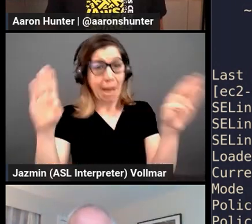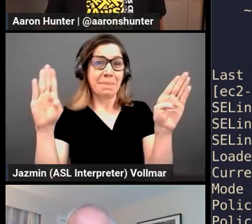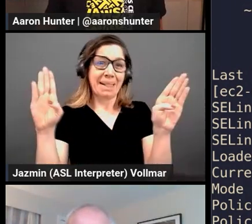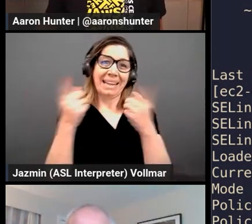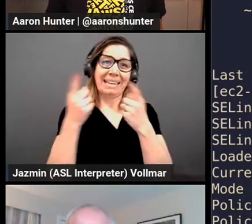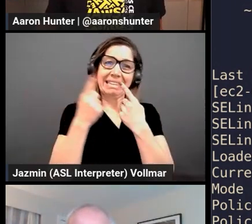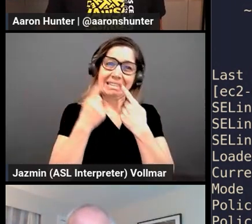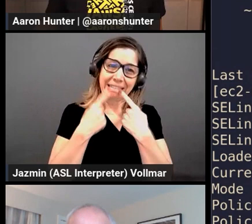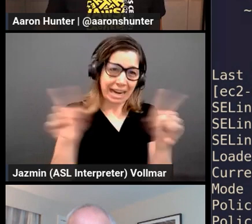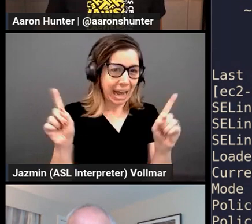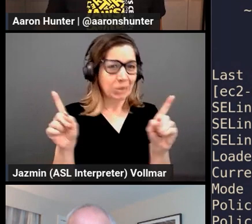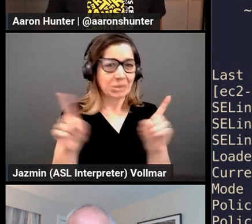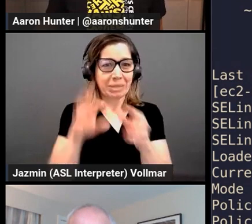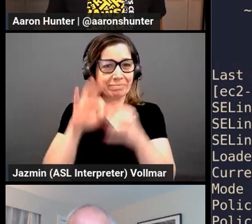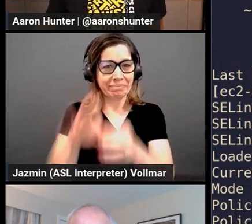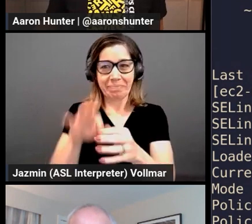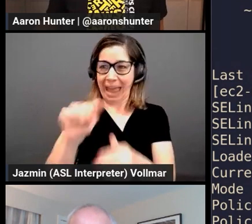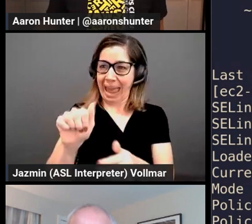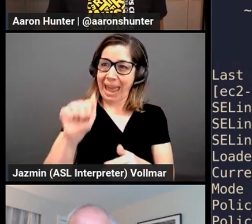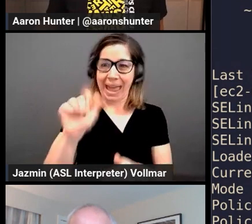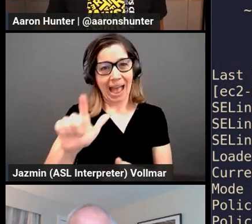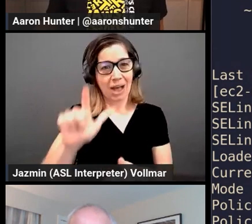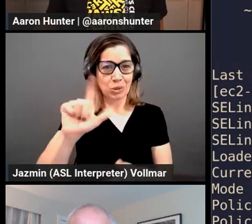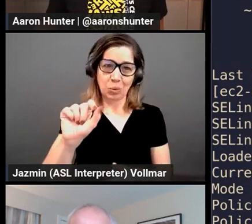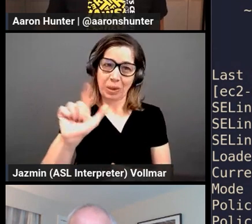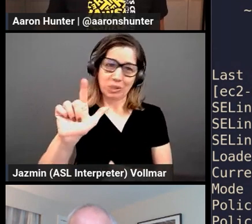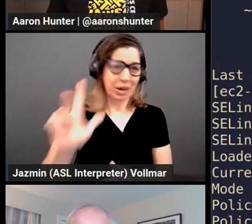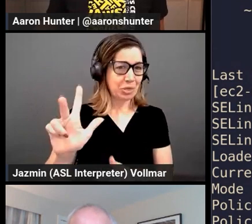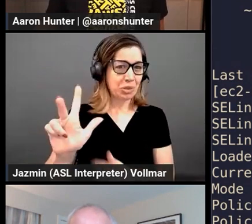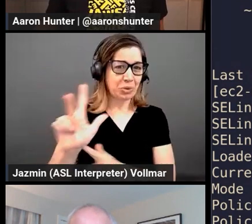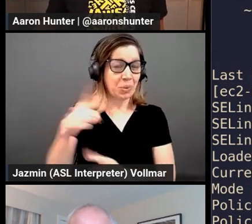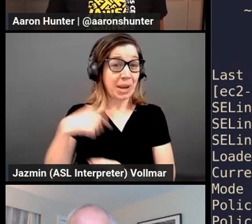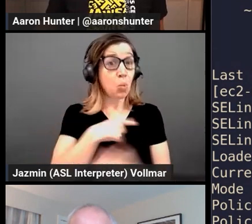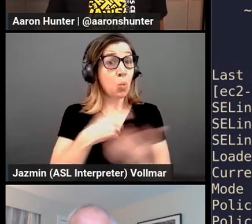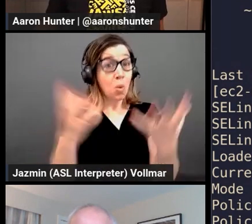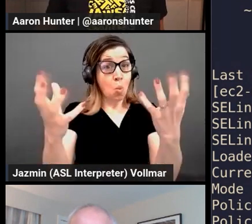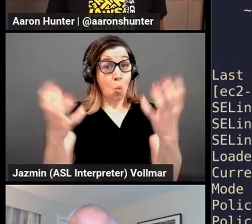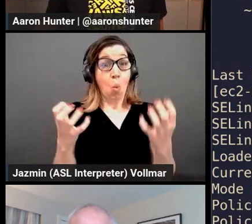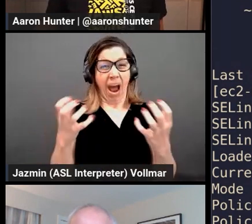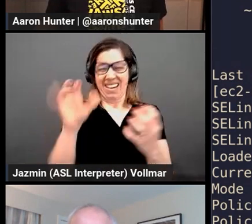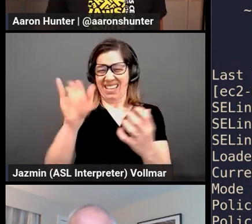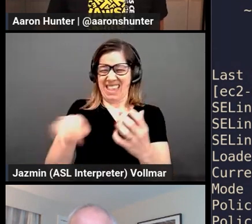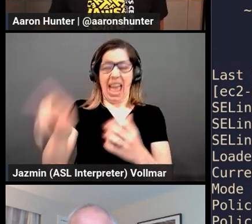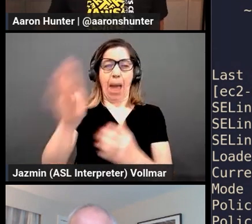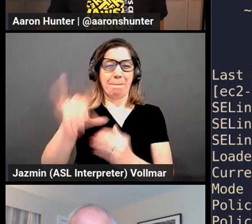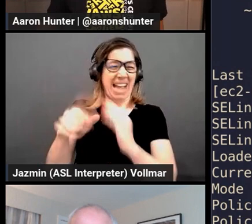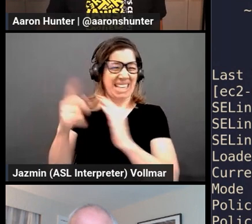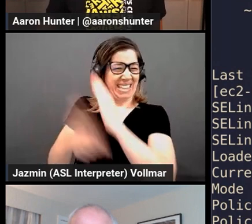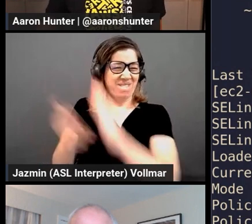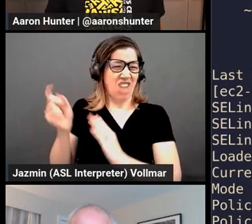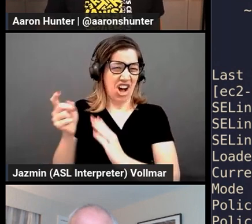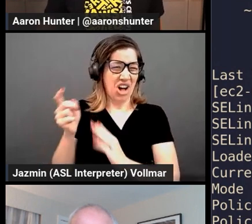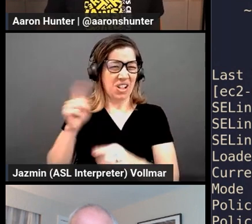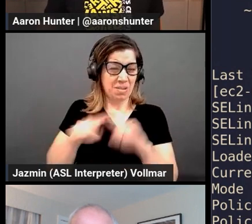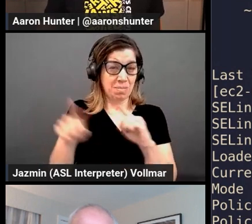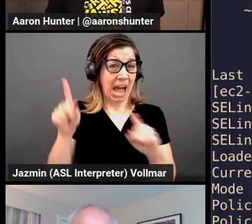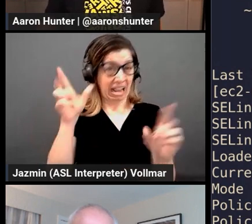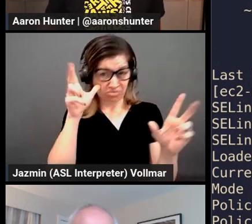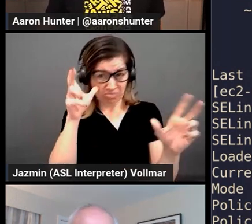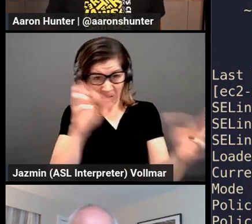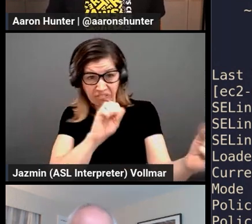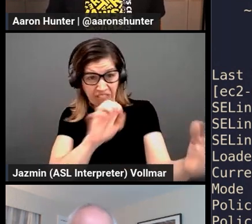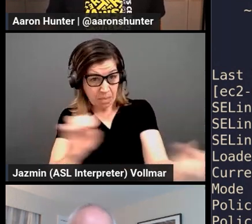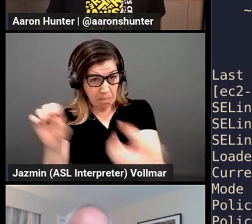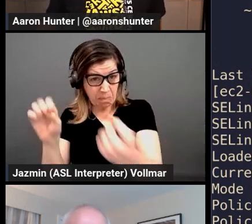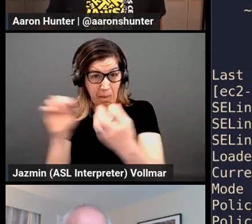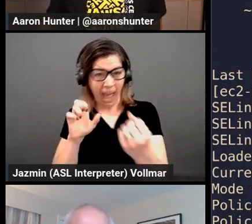AL 2023, we actually wanted to have that by default, but we listened to some feedback, and people were